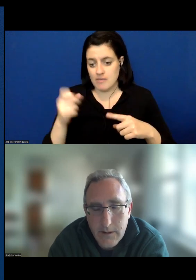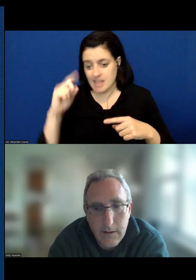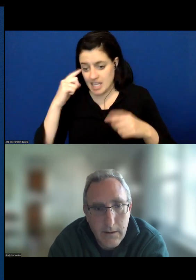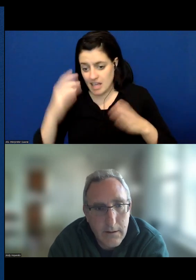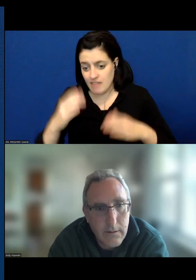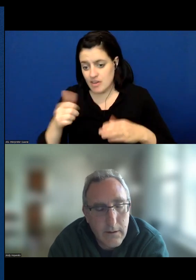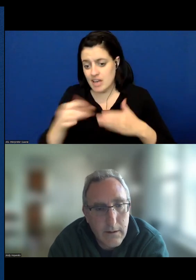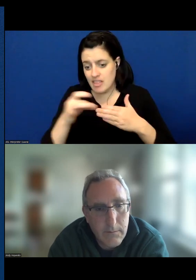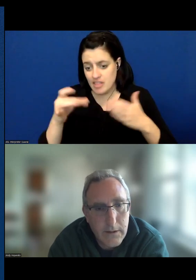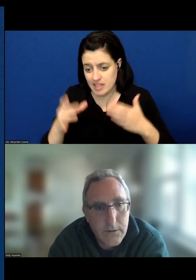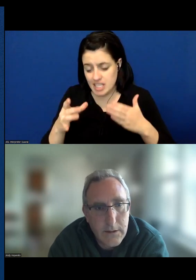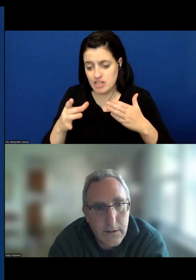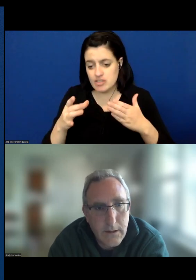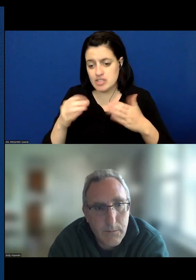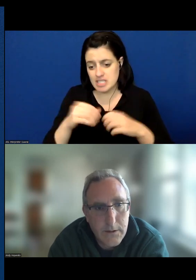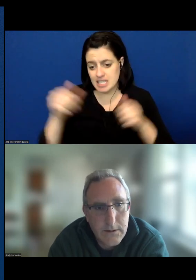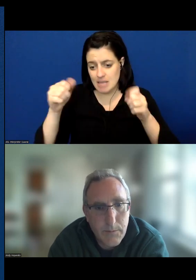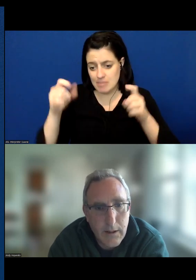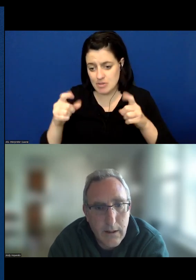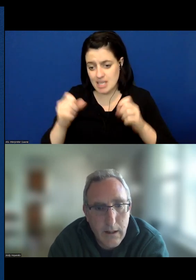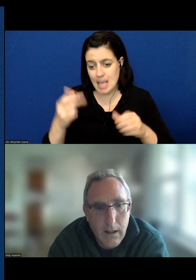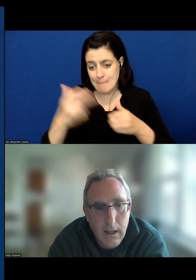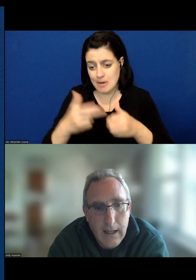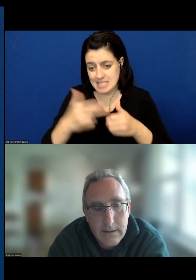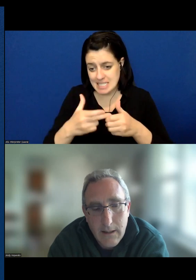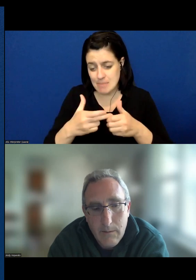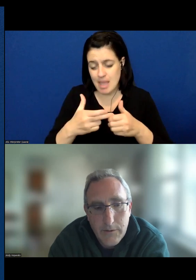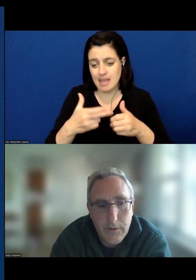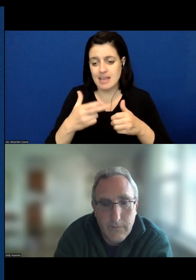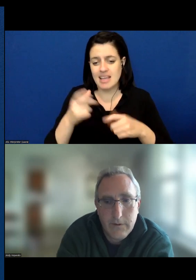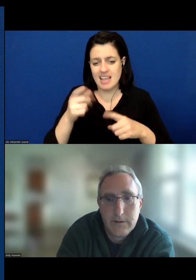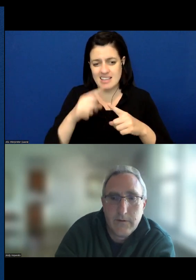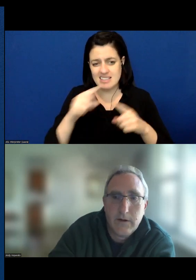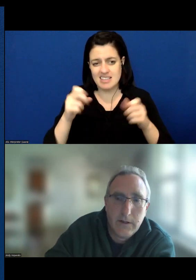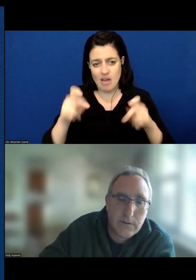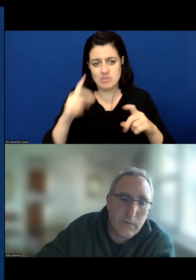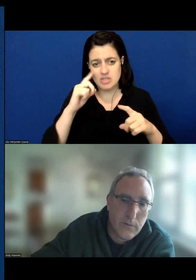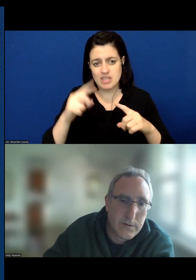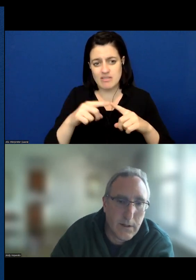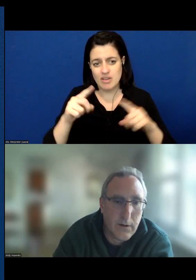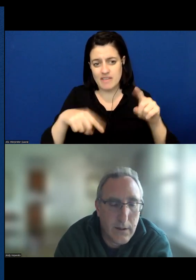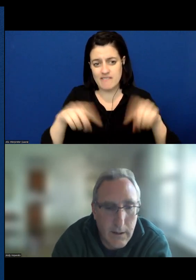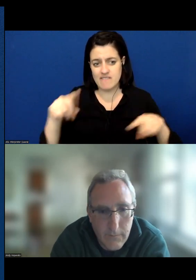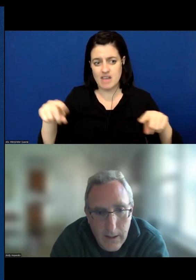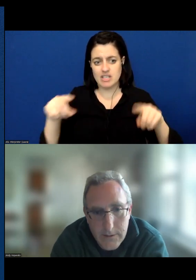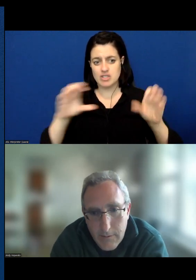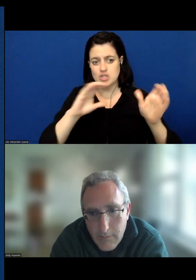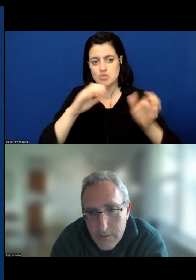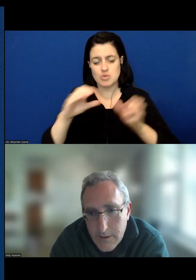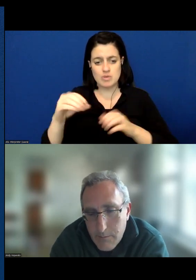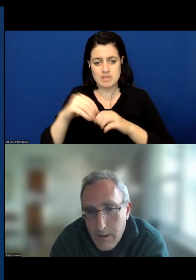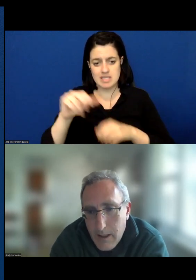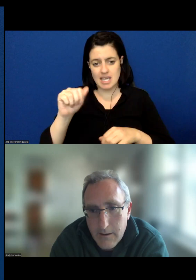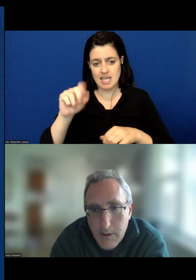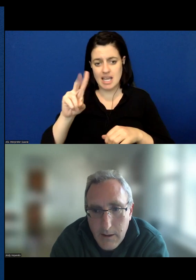leaders in the administration can participate. And it's an opportunity for these various groups that are in advisory roles,